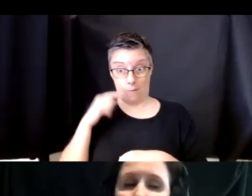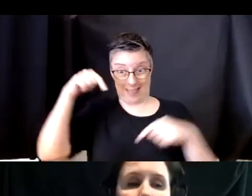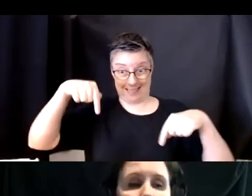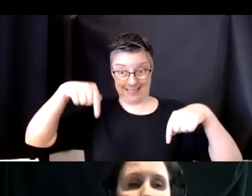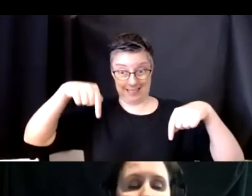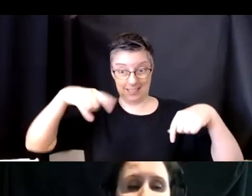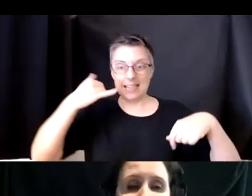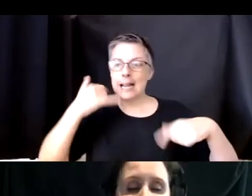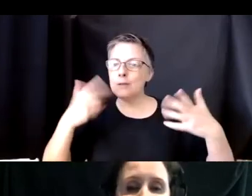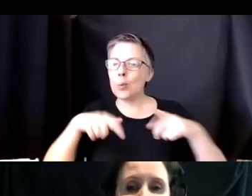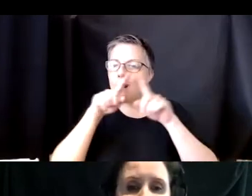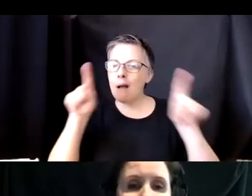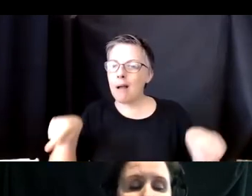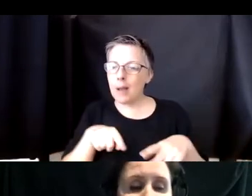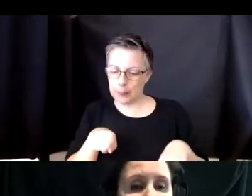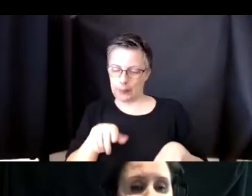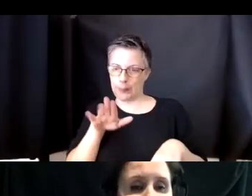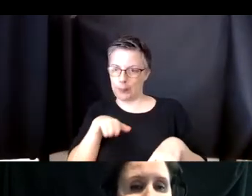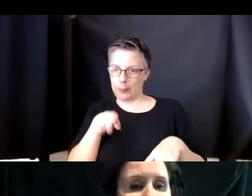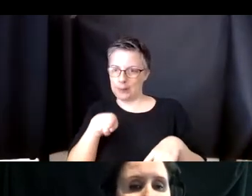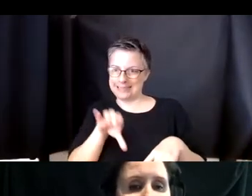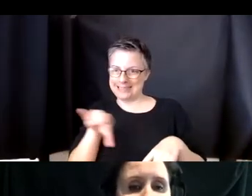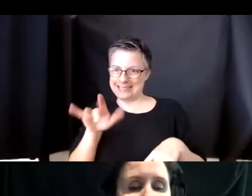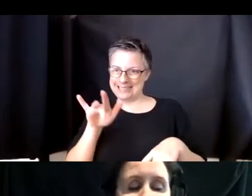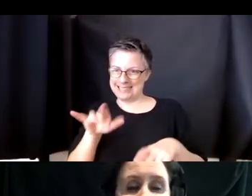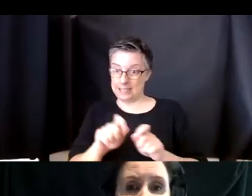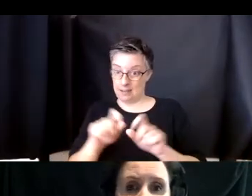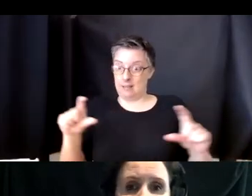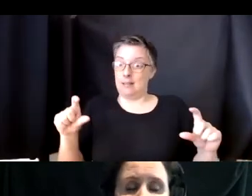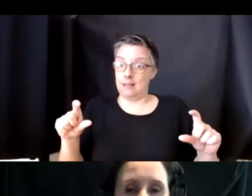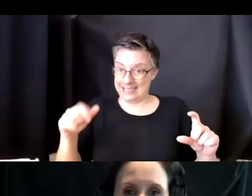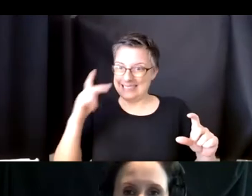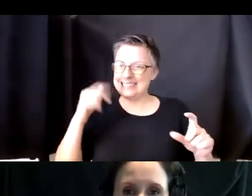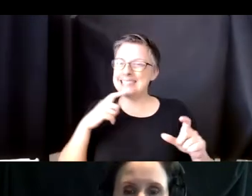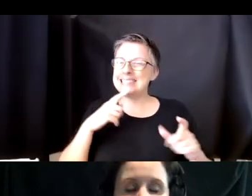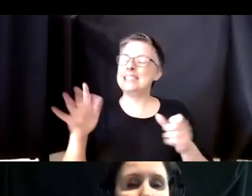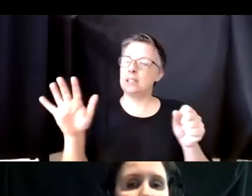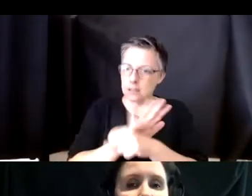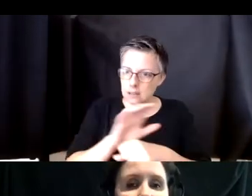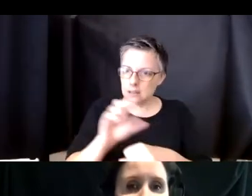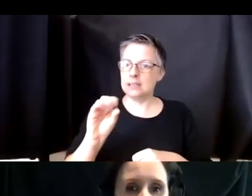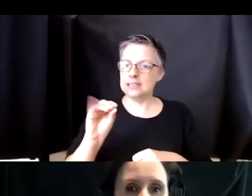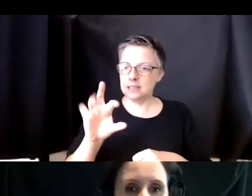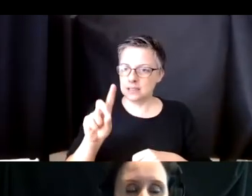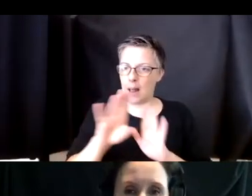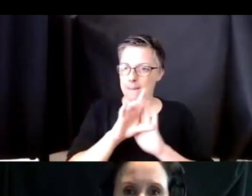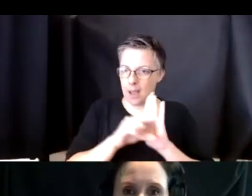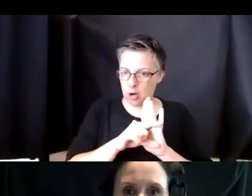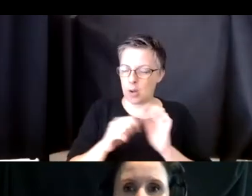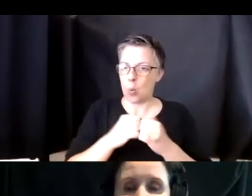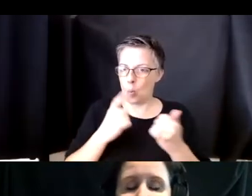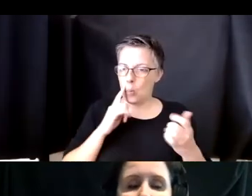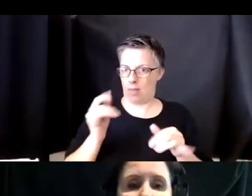If you want to click on the closed caption button, you can see that it's providing a solid background with font